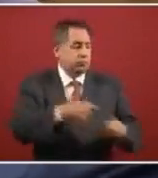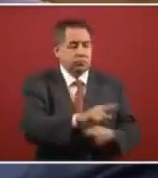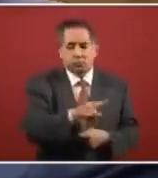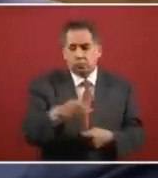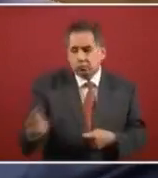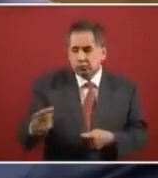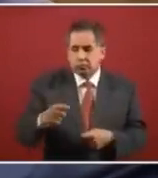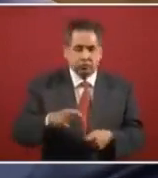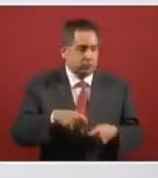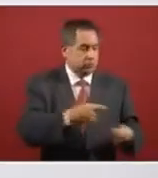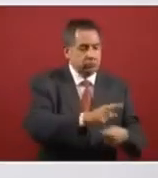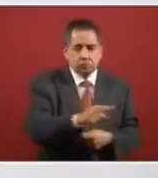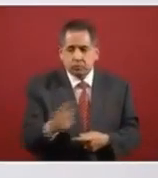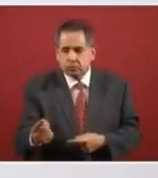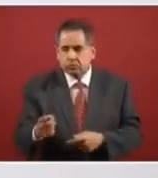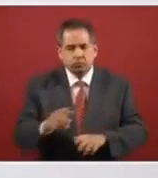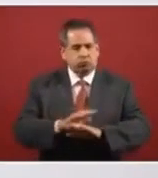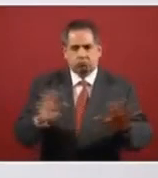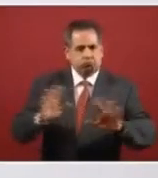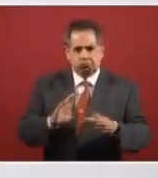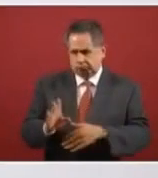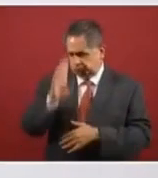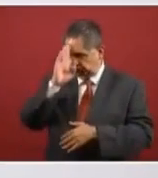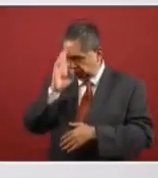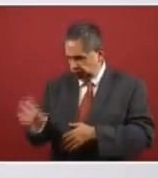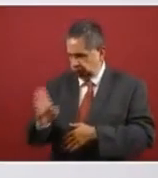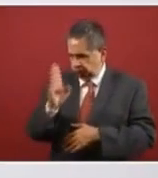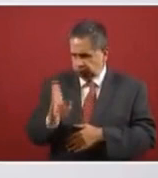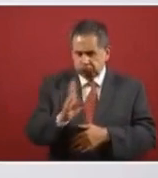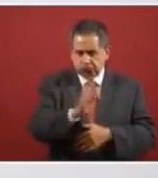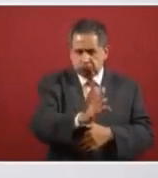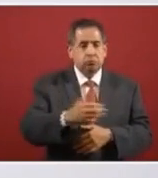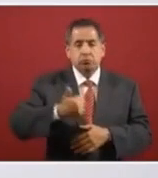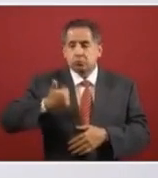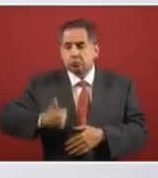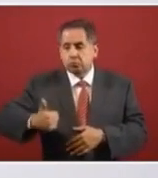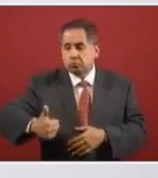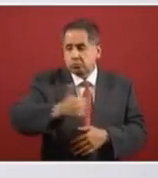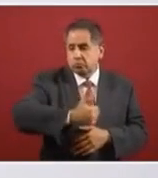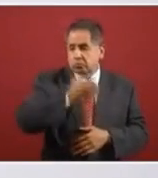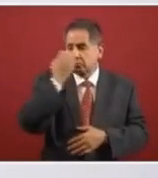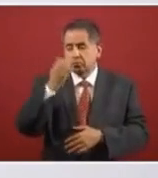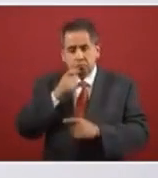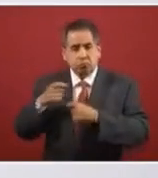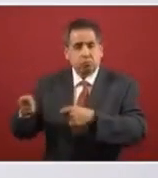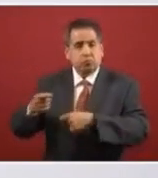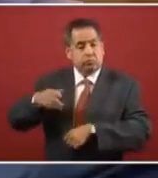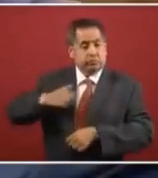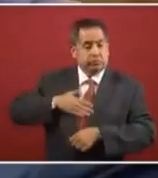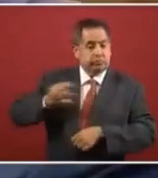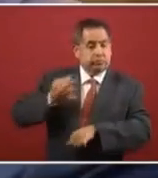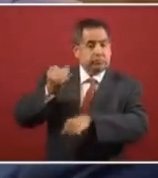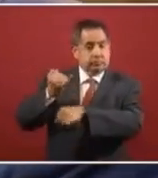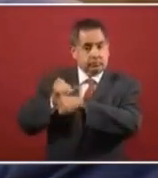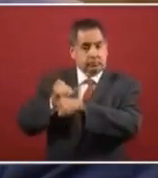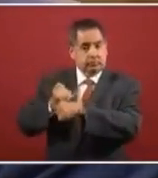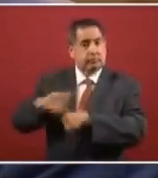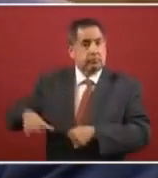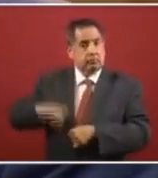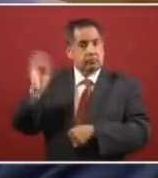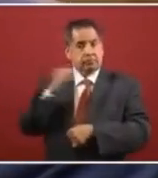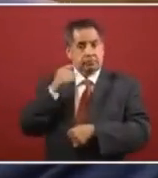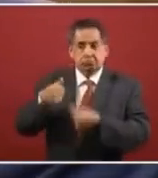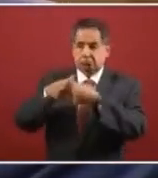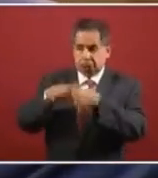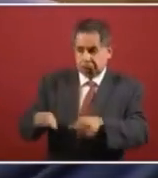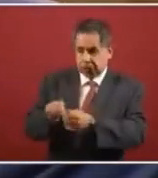intermediary everyone will be getting their money from the Treasury to the